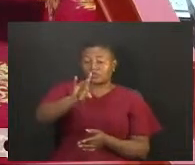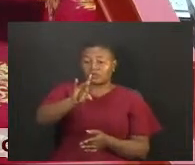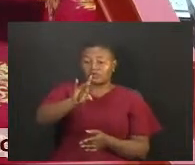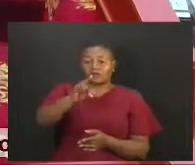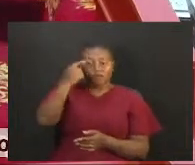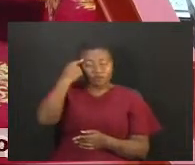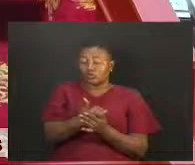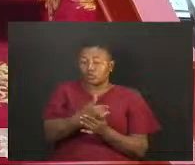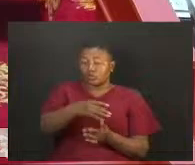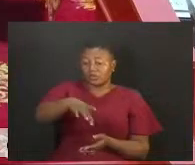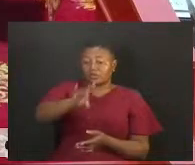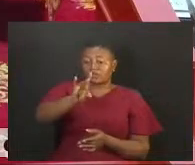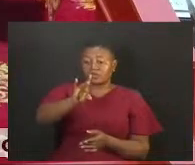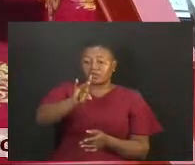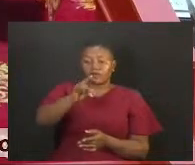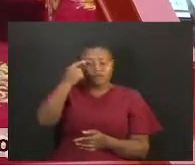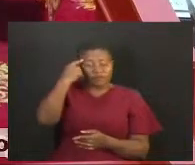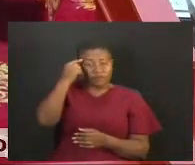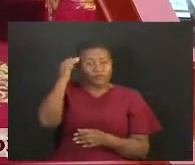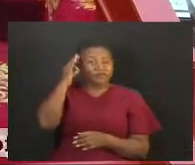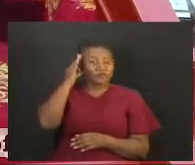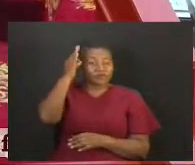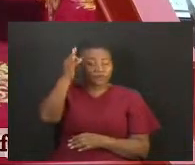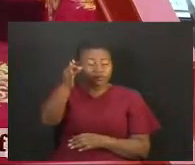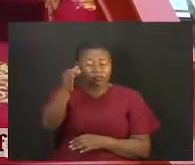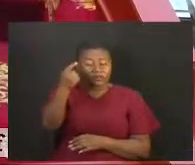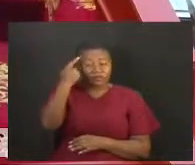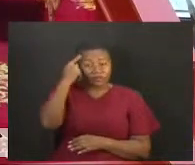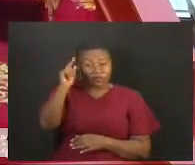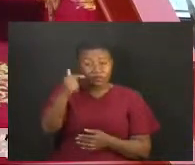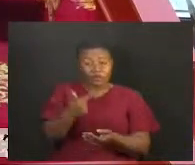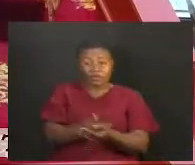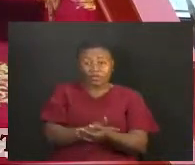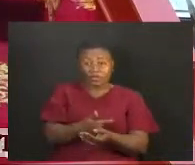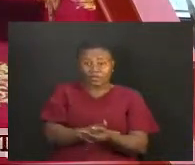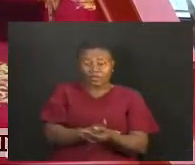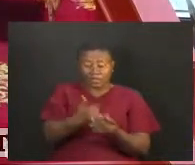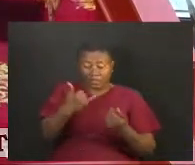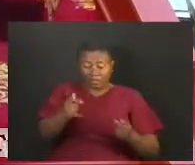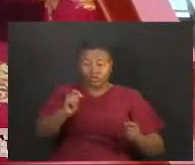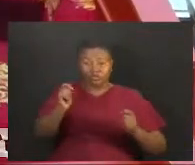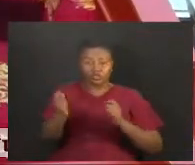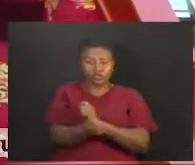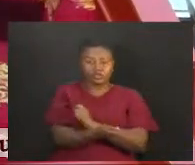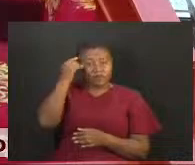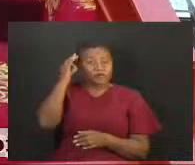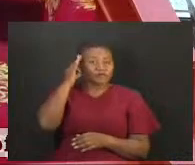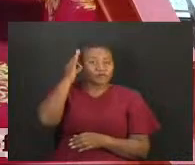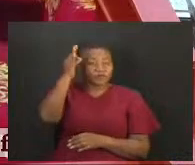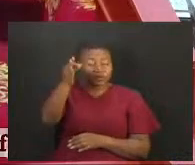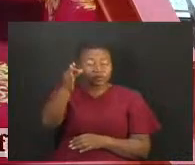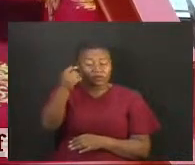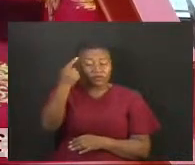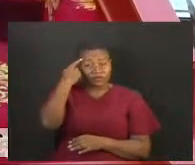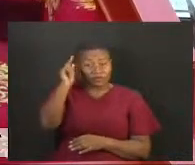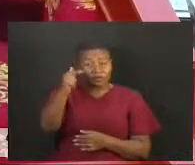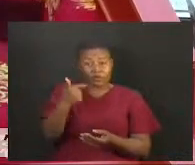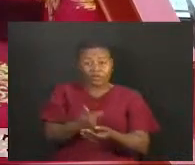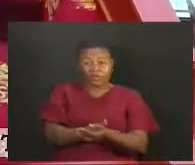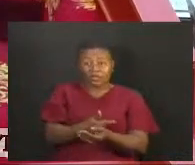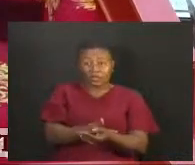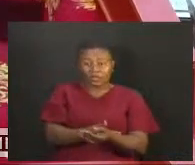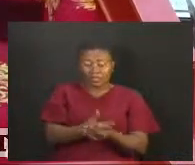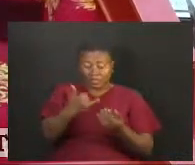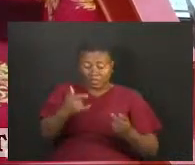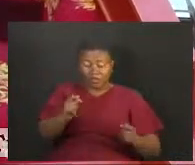future. For Ghana, the defining moment is now. Mr. Speaker, the defining moment is